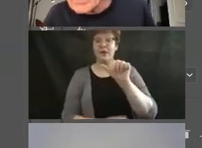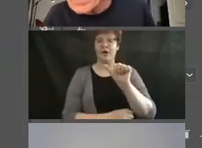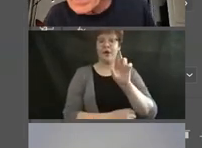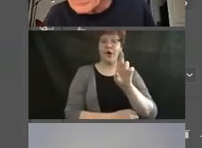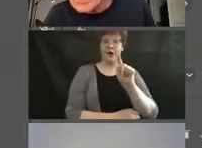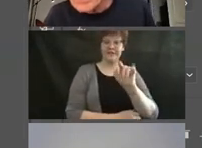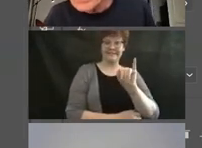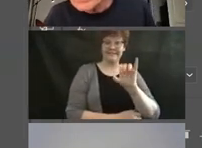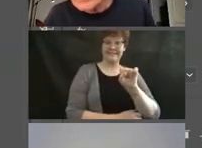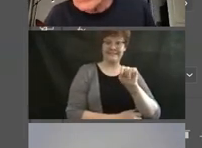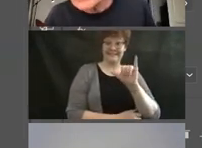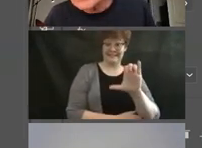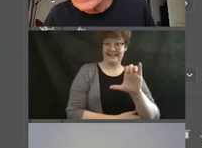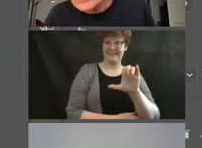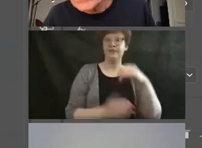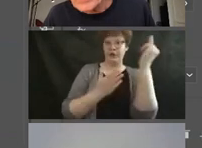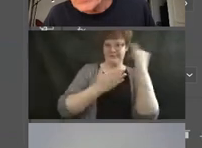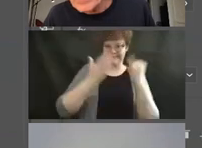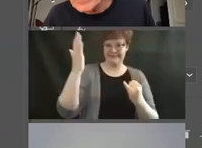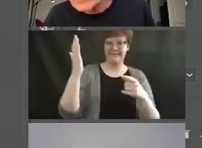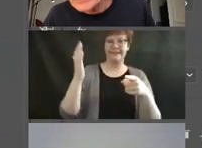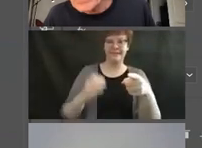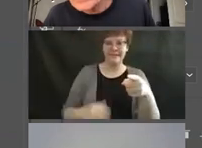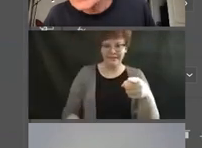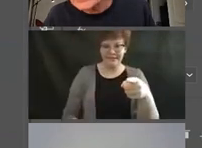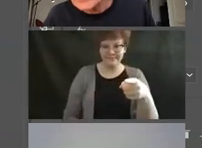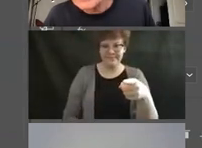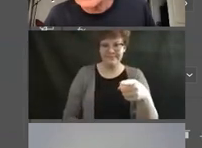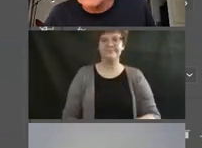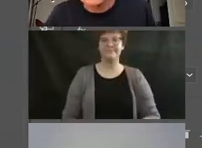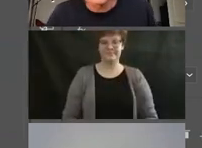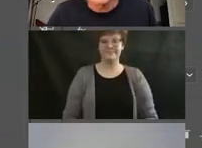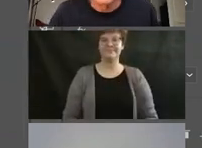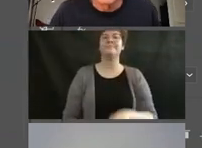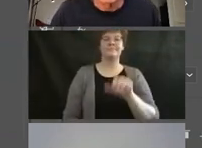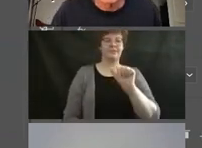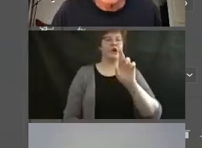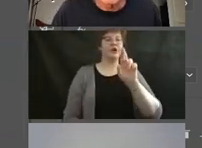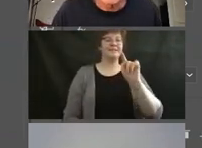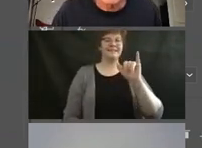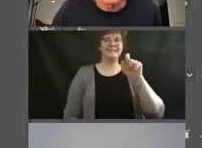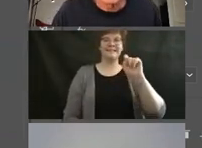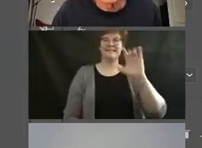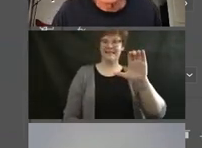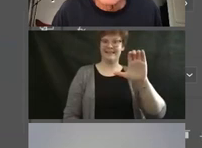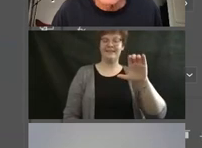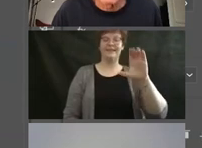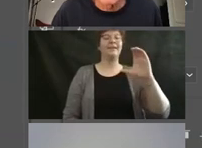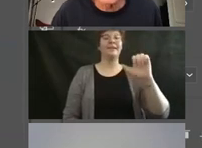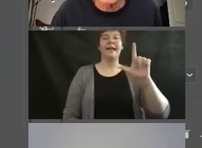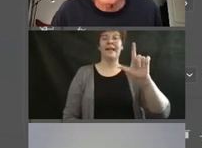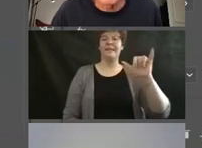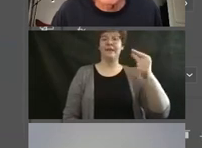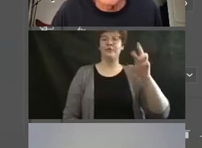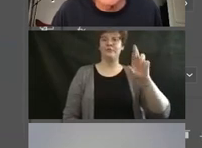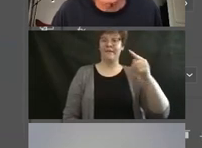And yeah, it was here already. It was artistic calligraphic. Okay. And the